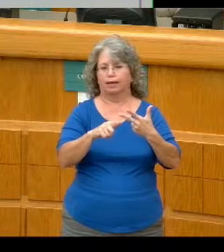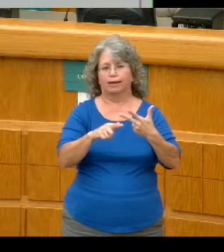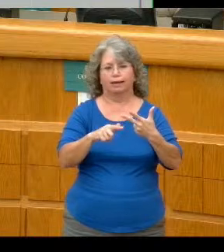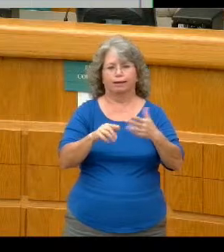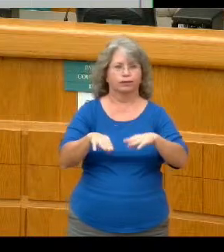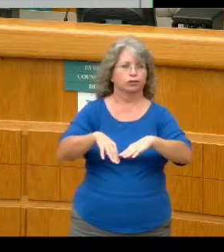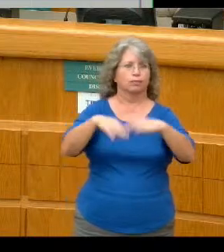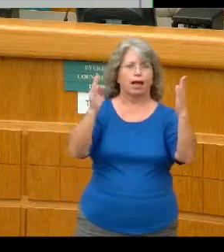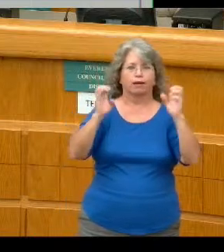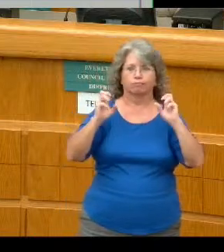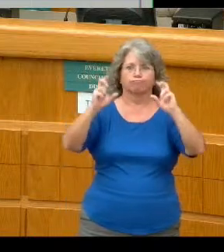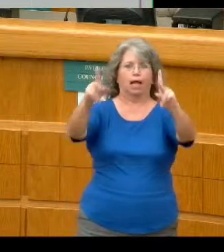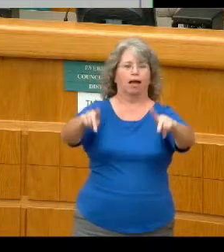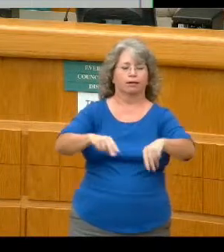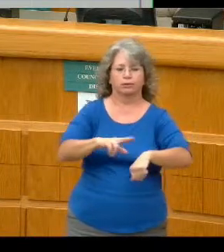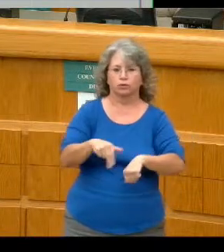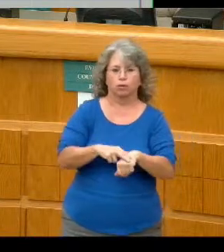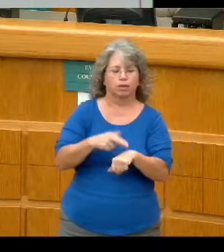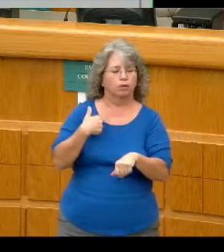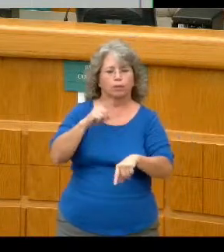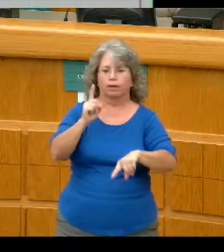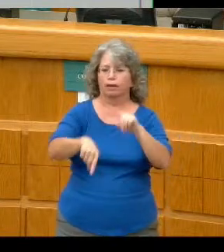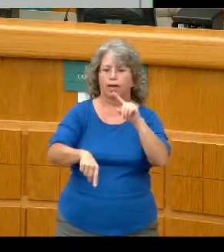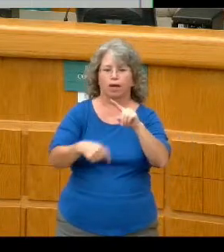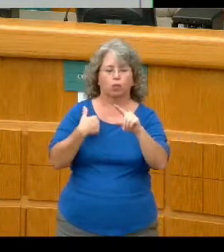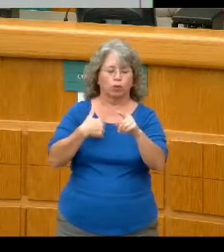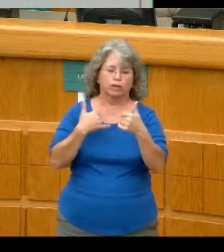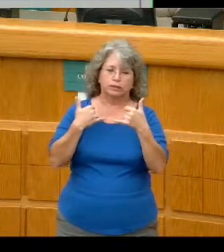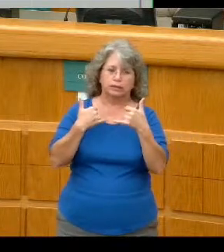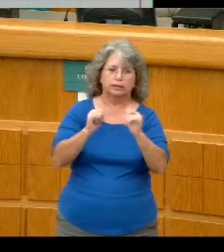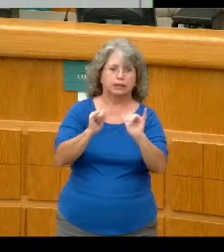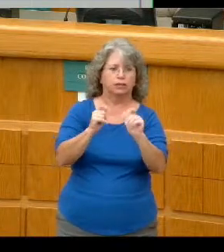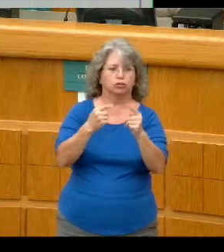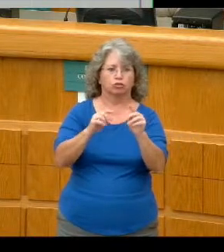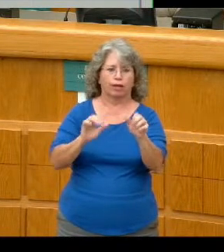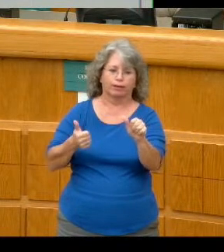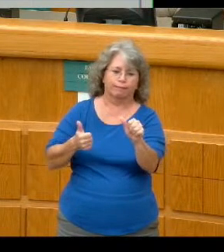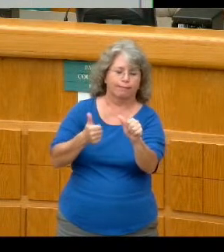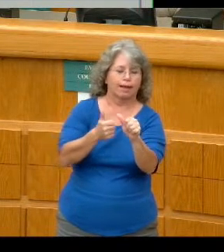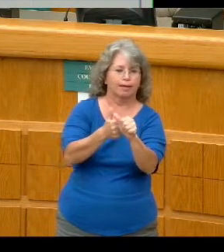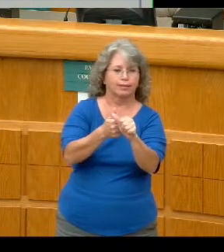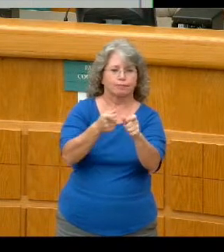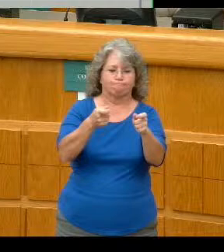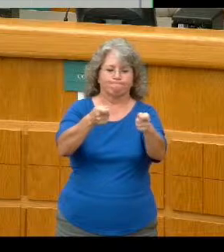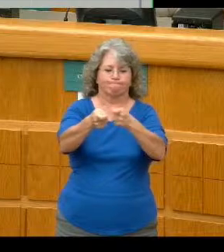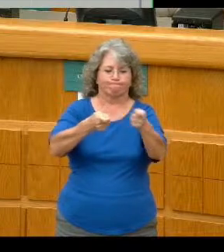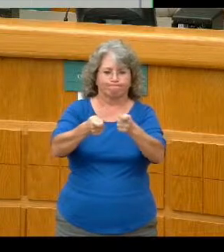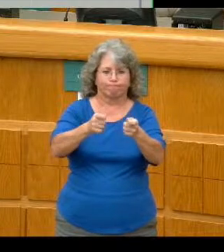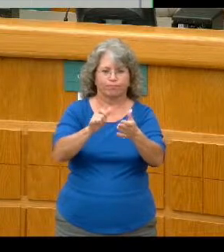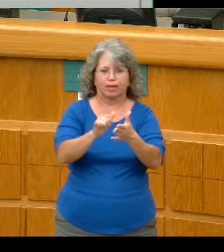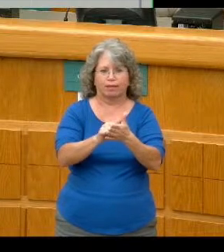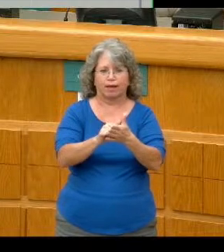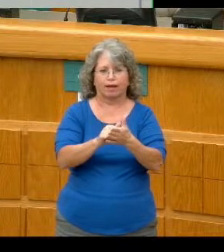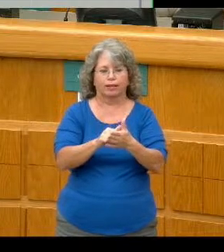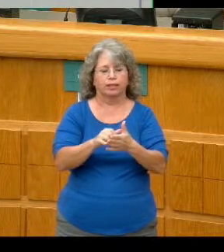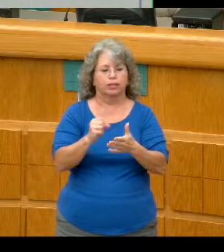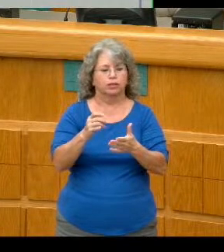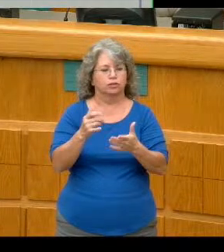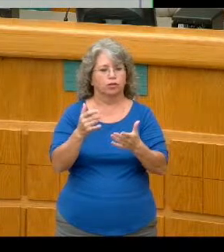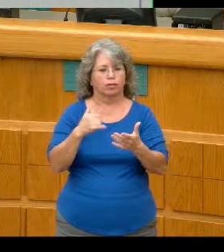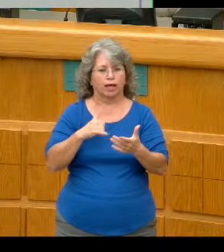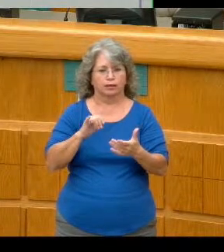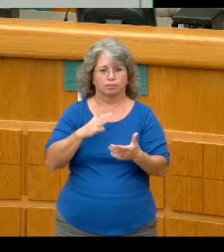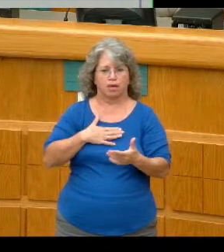of evaporating on us and leading to where we are now, still trying to make up for that. So that's